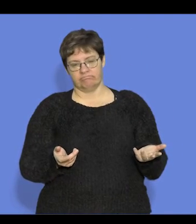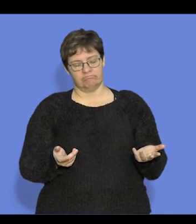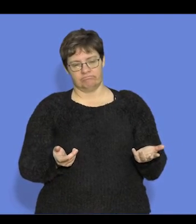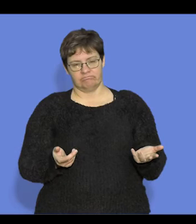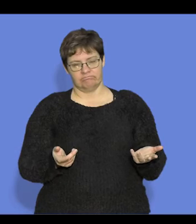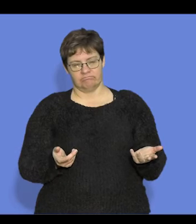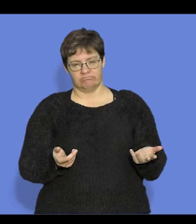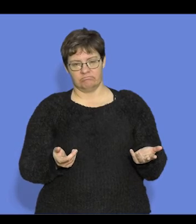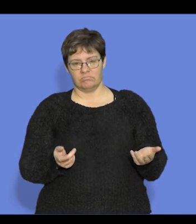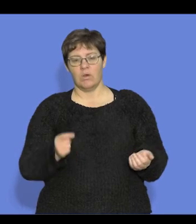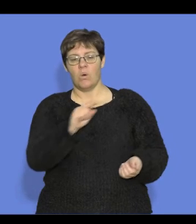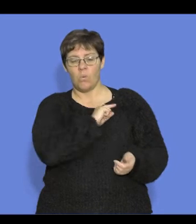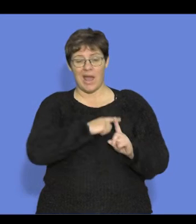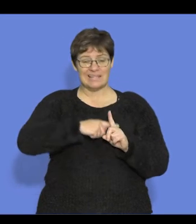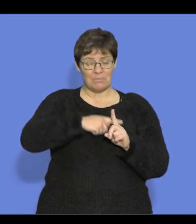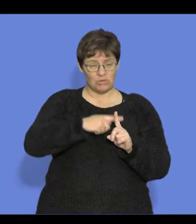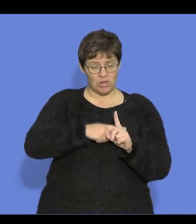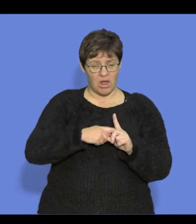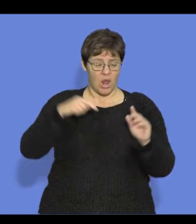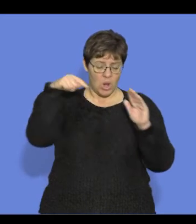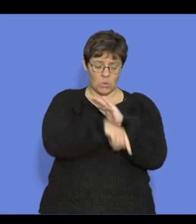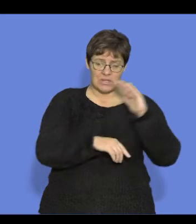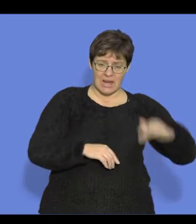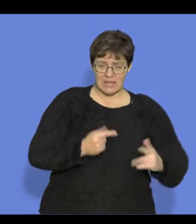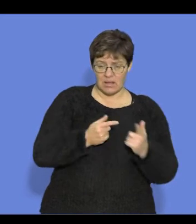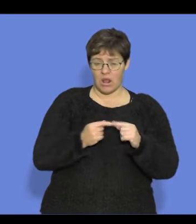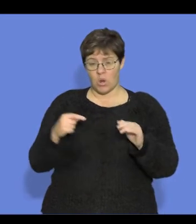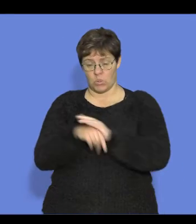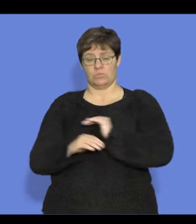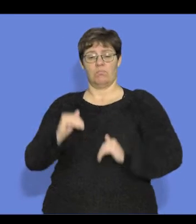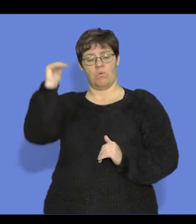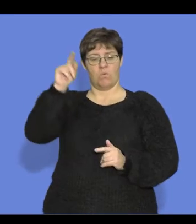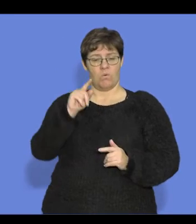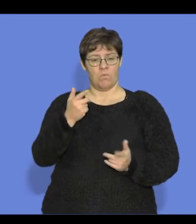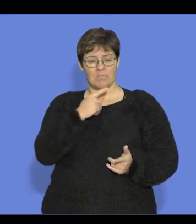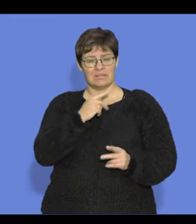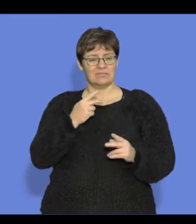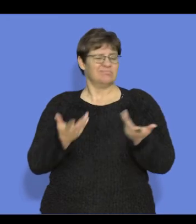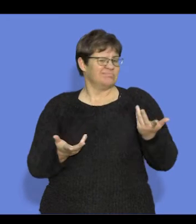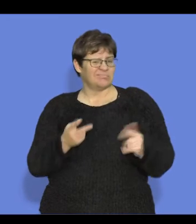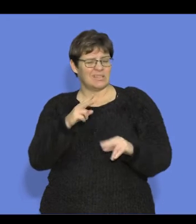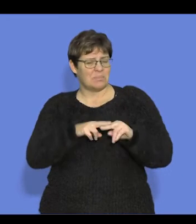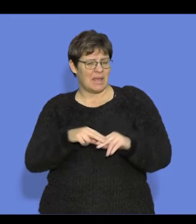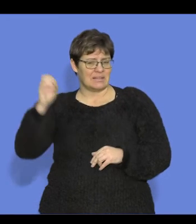it might be losing less water because of the temperature, not necessarily because of the light.